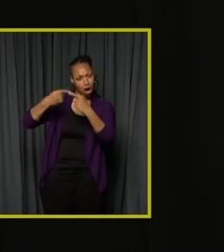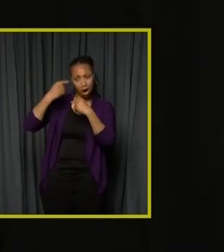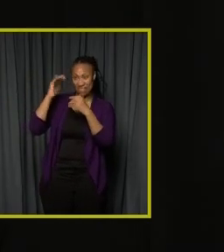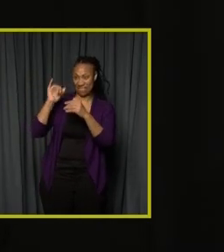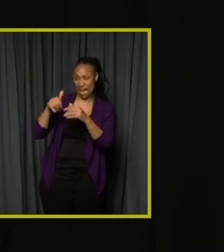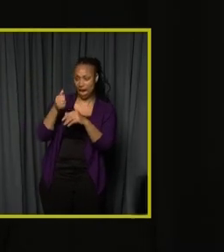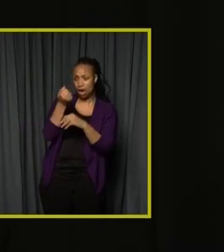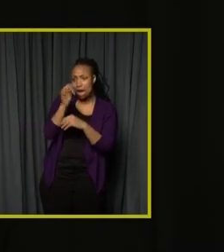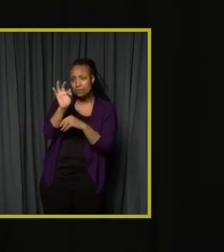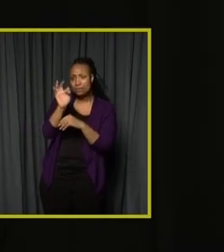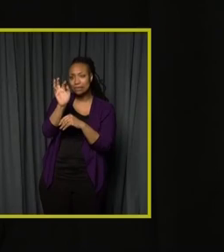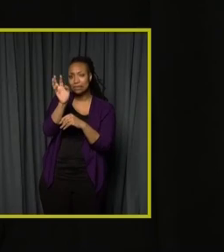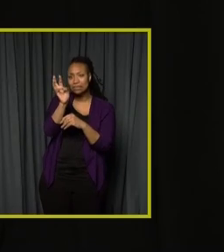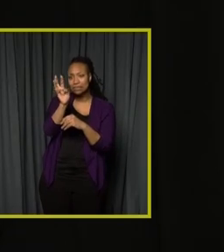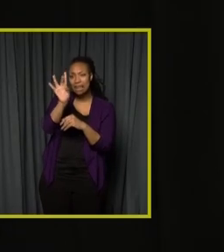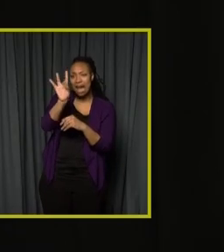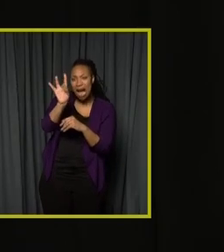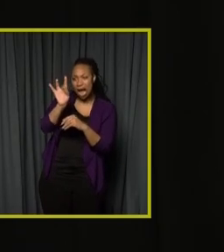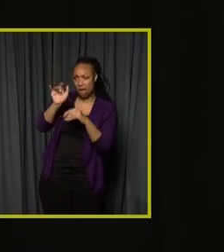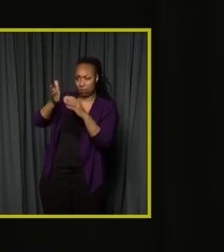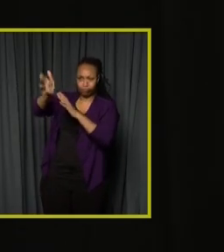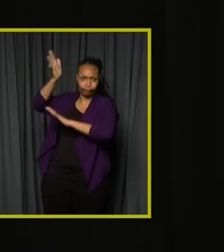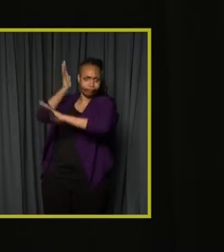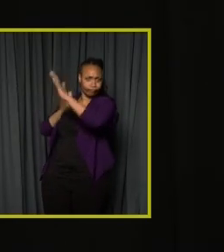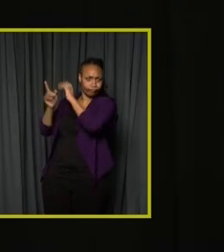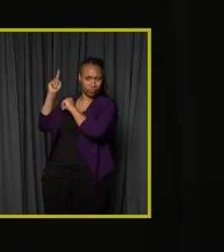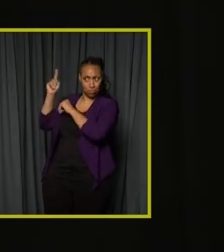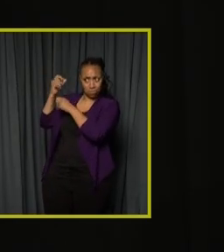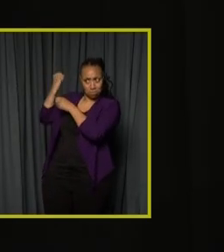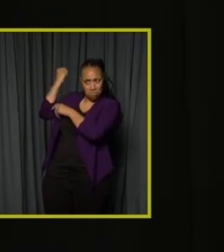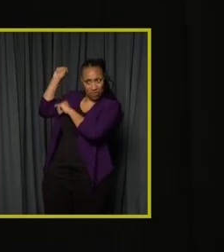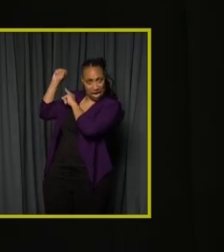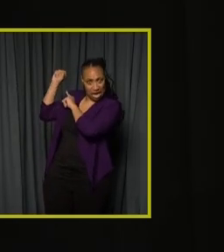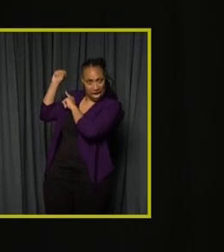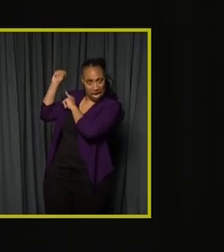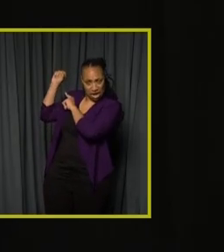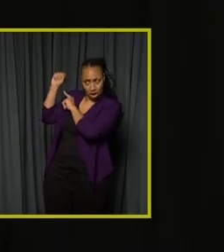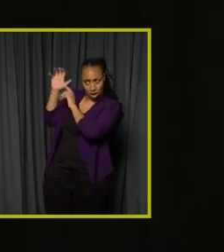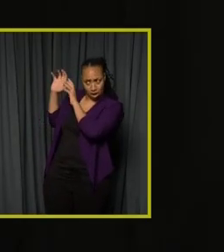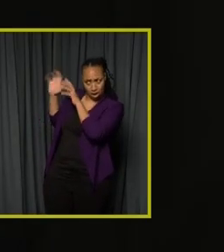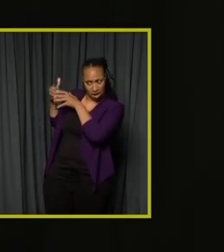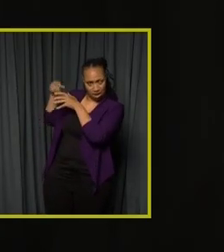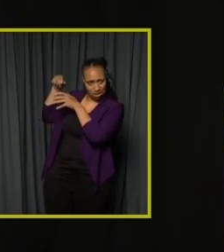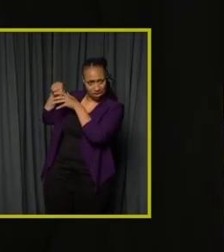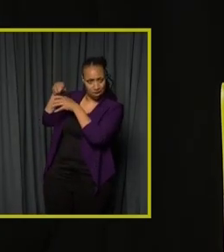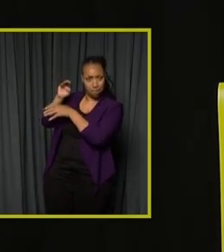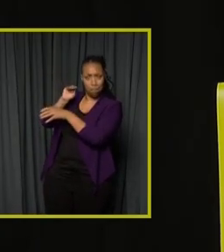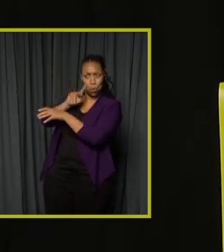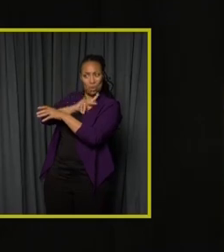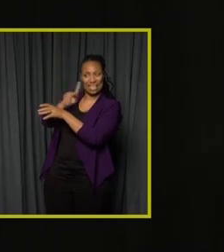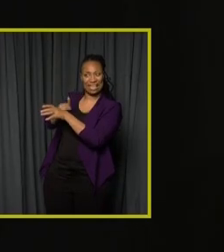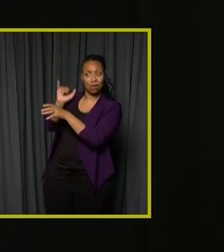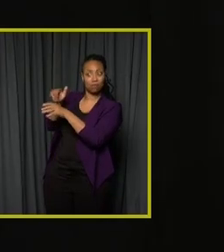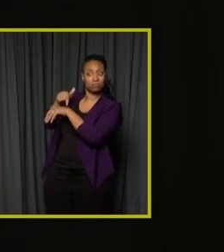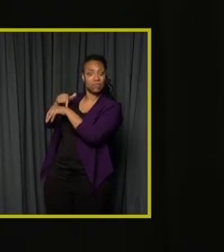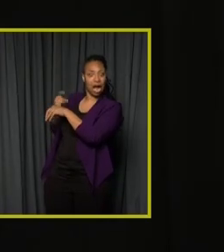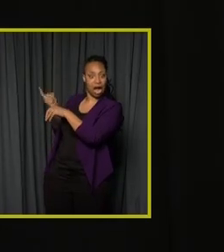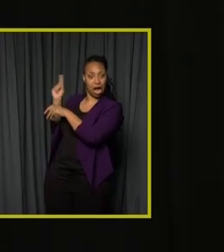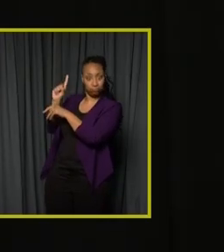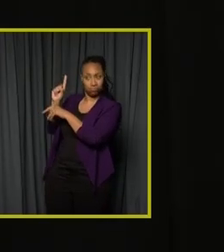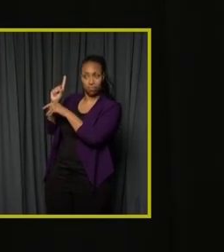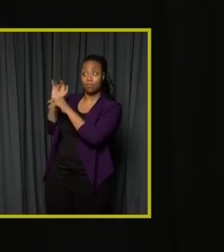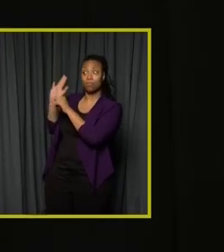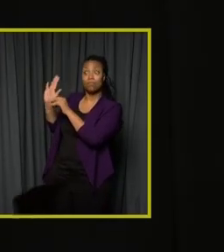Economic Justice for Poor People. In the words of Dr. King, we have come to this hallowed spot